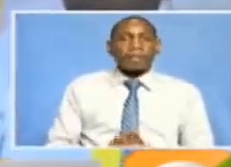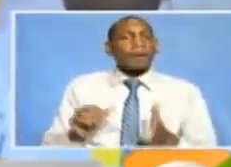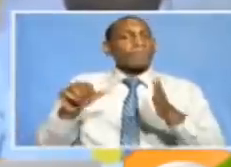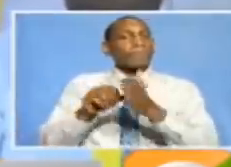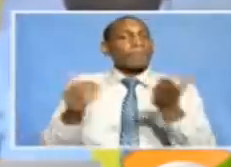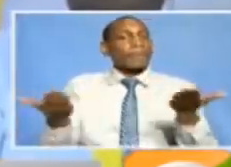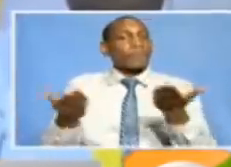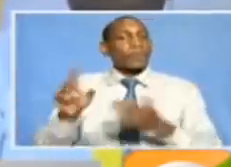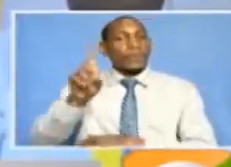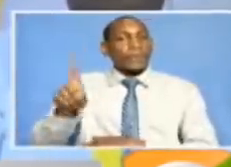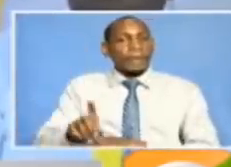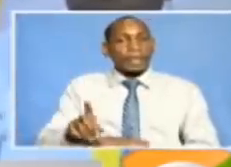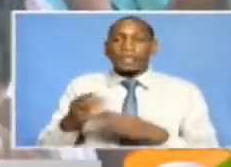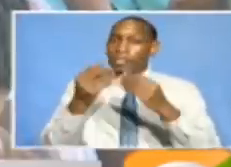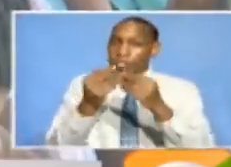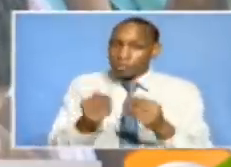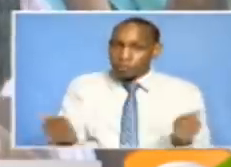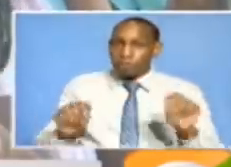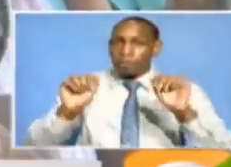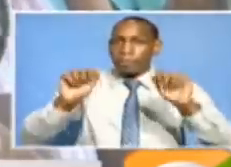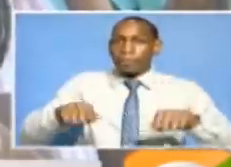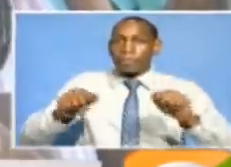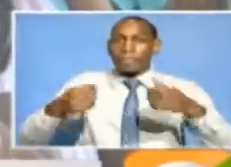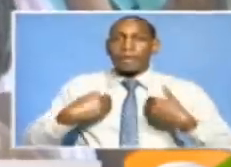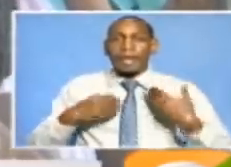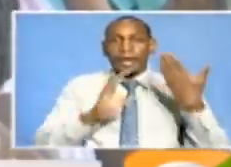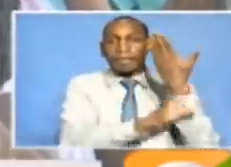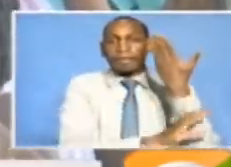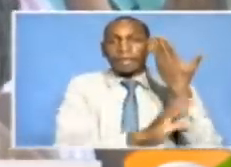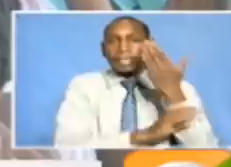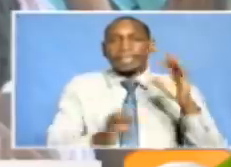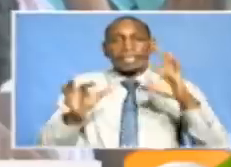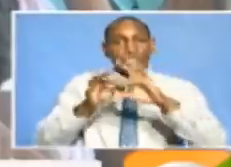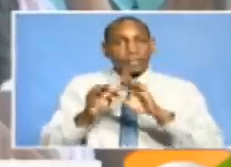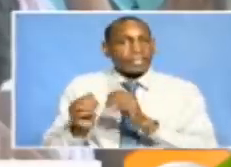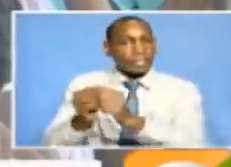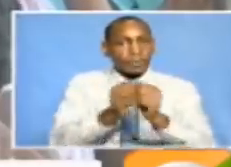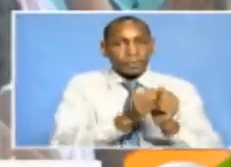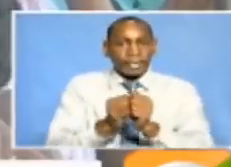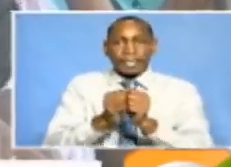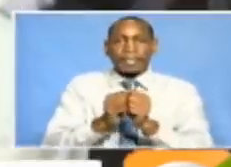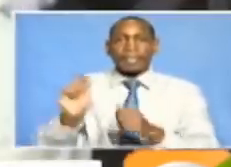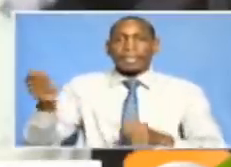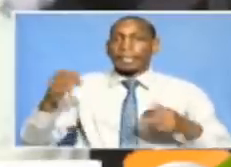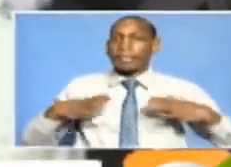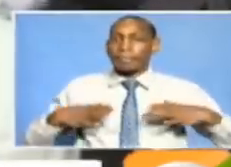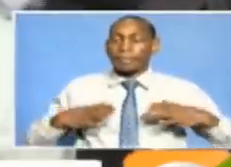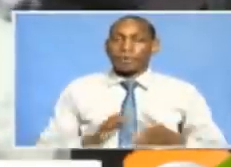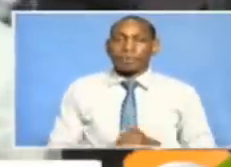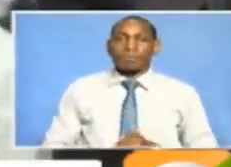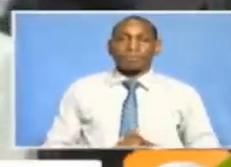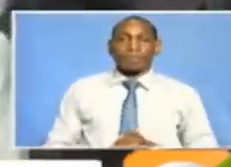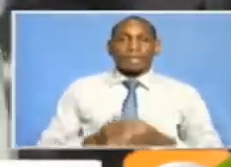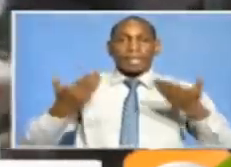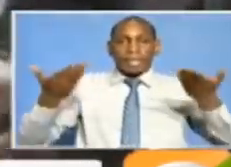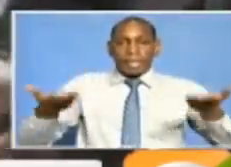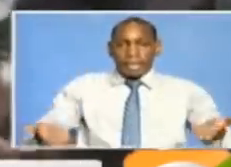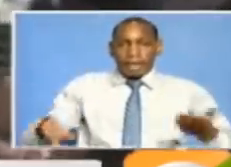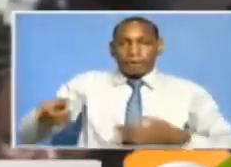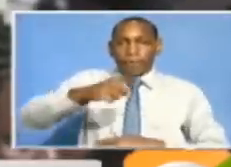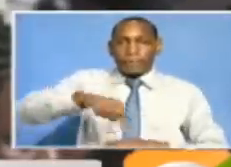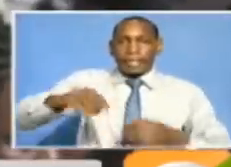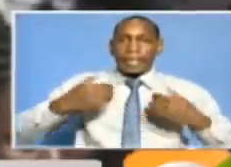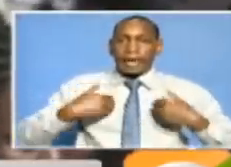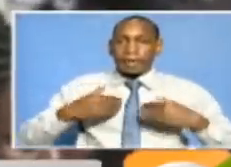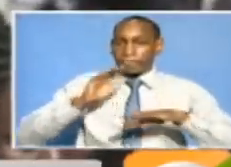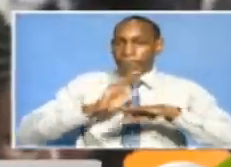mbaya? Turekebishe ili tuwe na nchi ambayo imeungana pamoja kama wa Kenya. Now we have